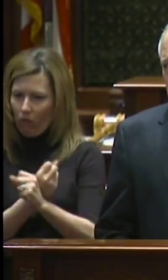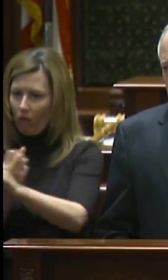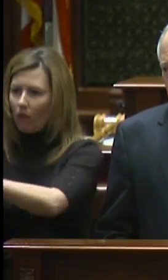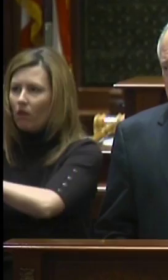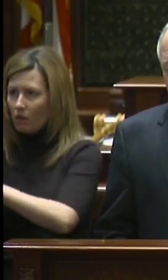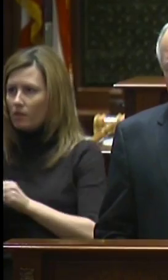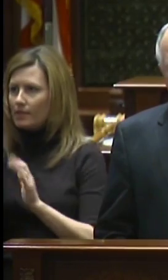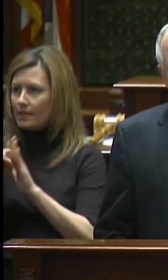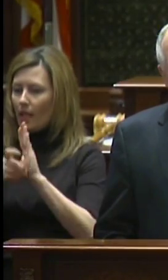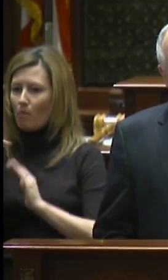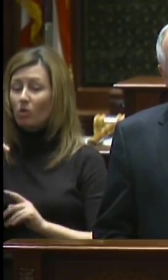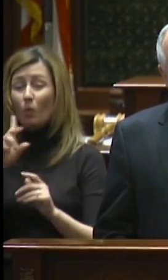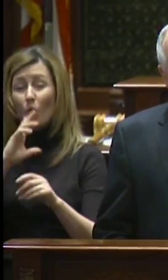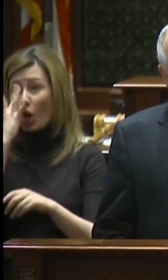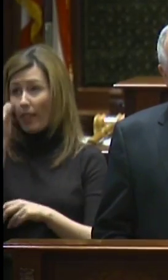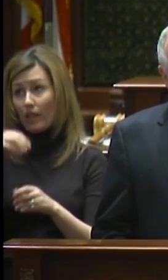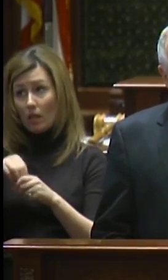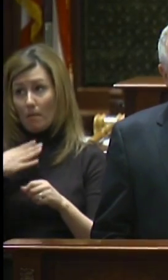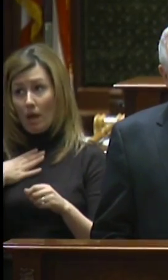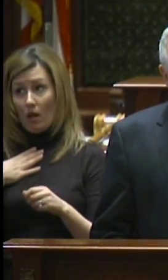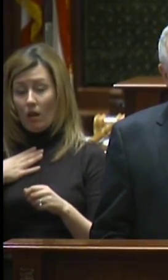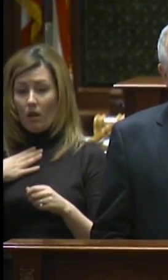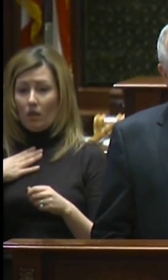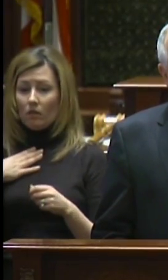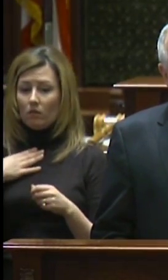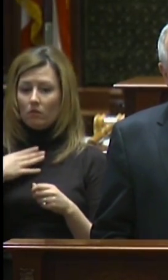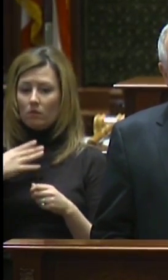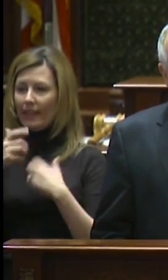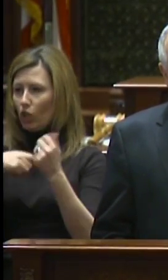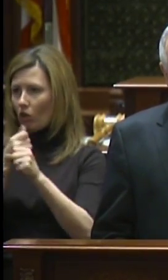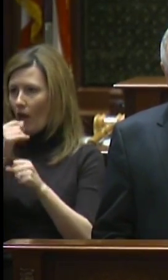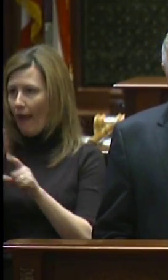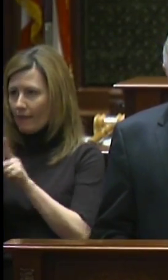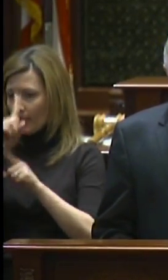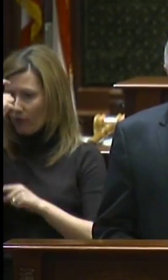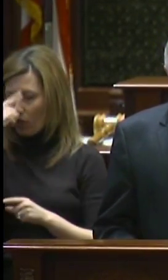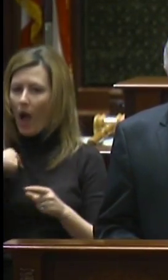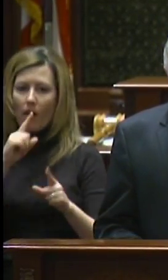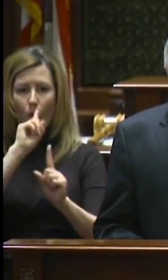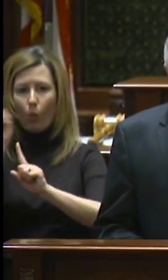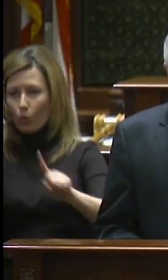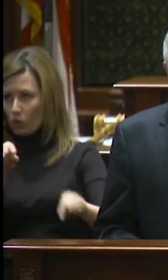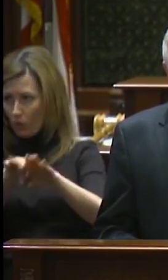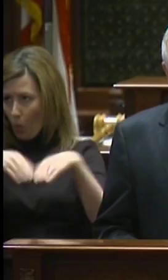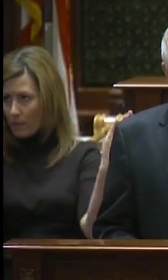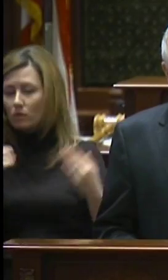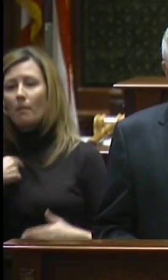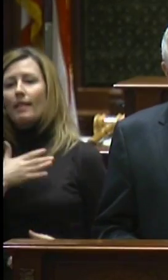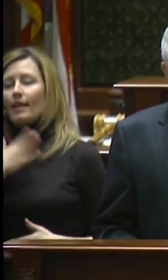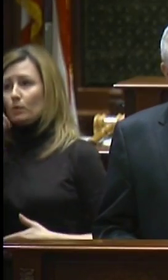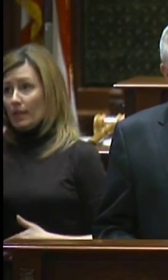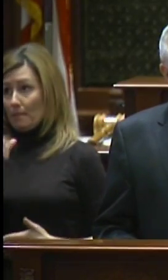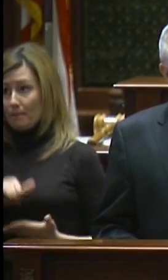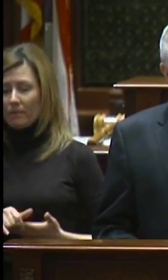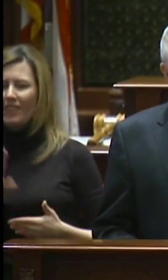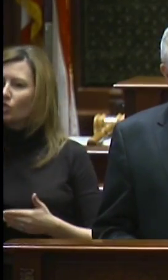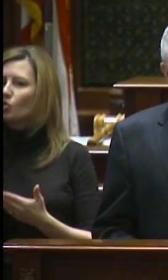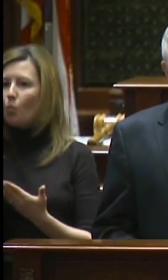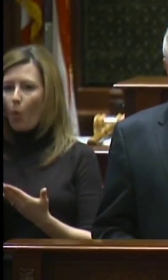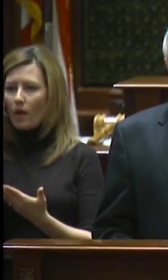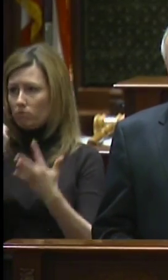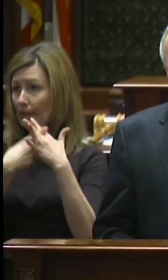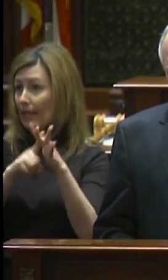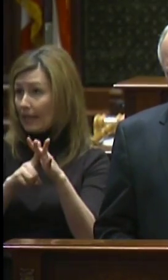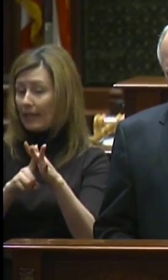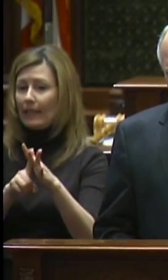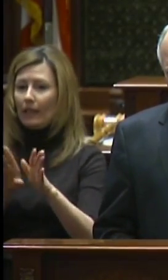in my term as governor, I ordered that the parks be opened, and they are. And I'm glad to see that. That's just one beginning